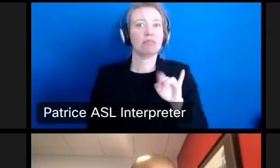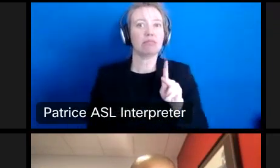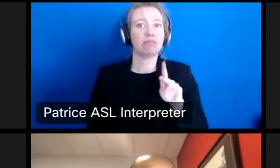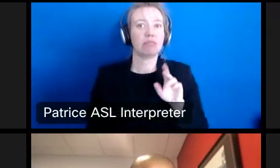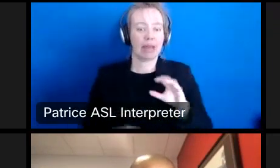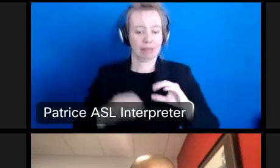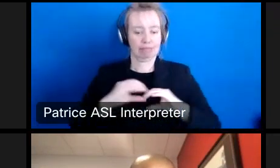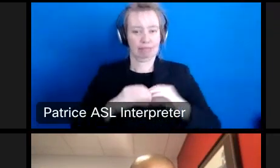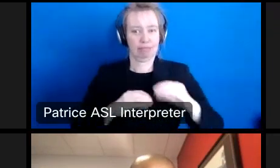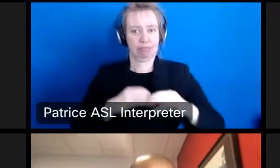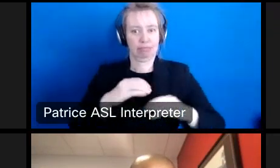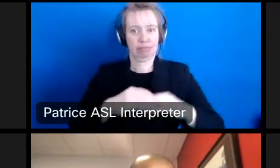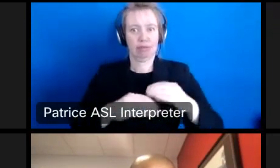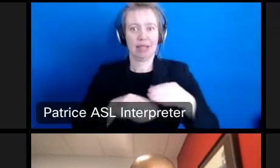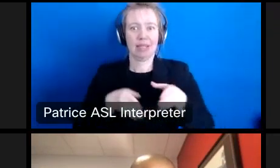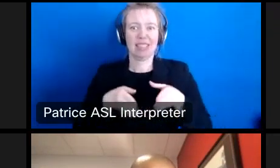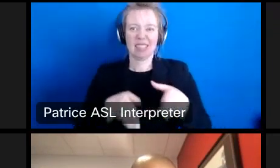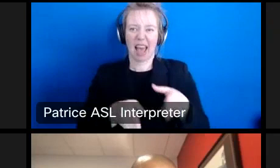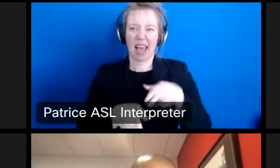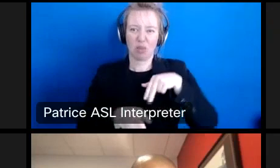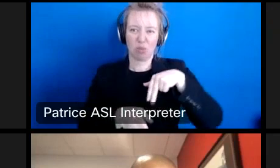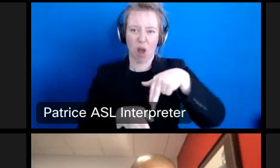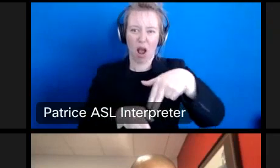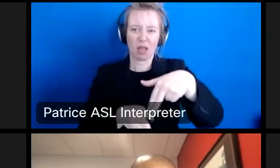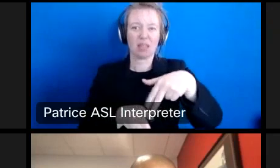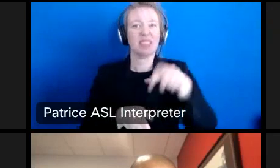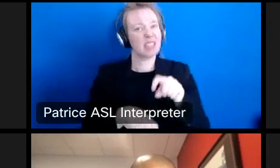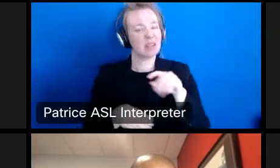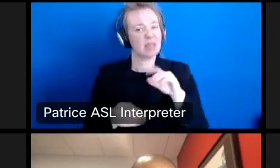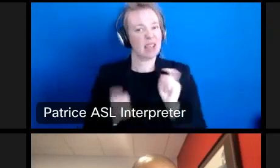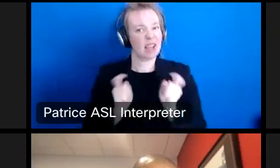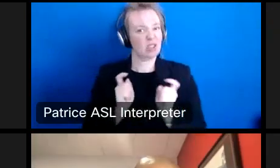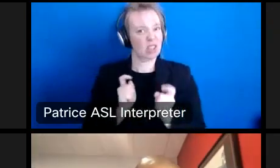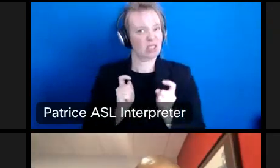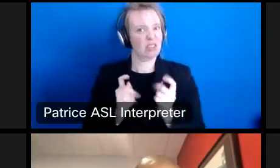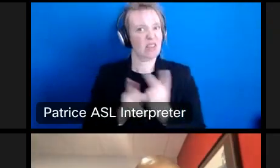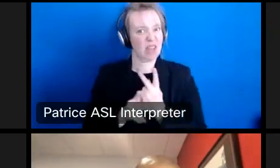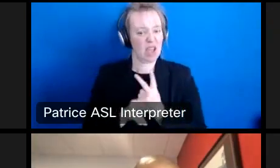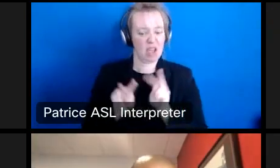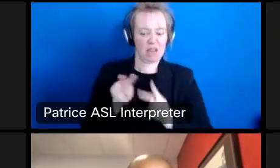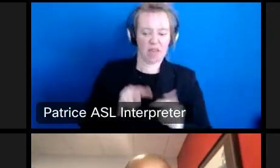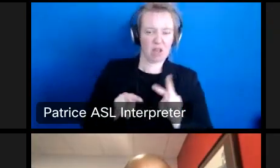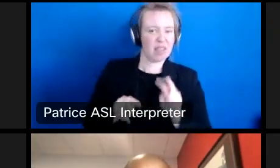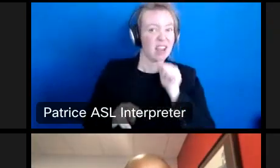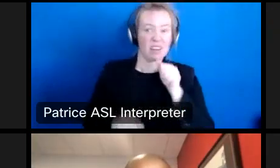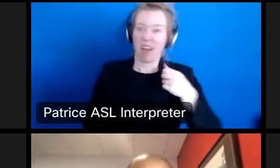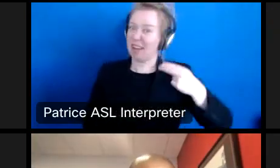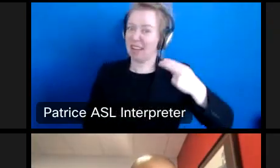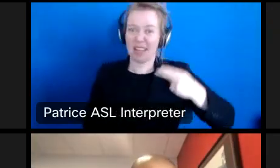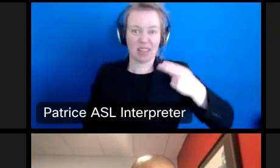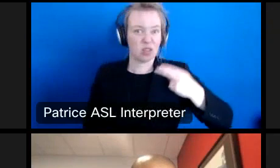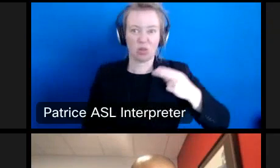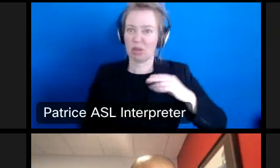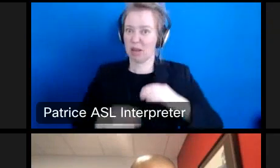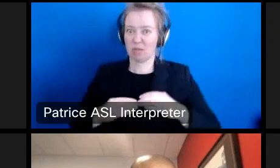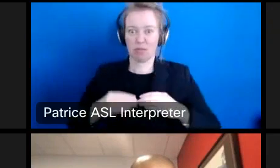problems in each block. I think it's time to reevaluate the bricks. They are not historic. They were